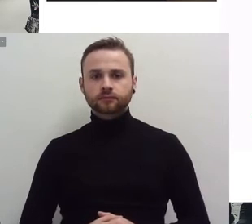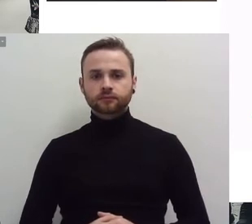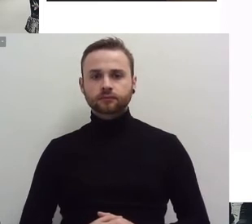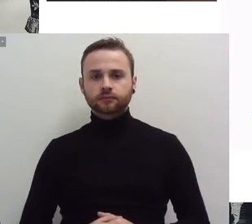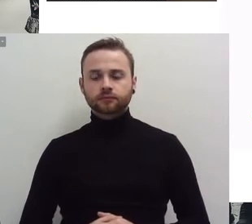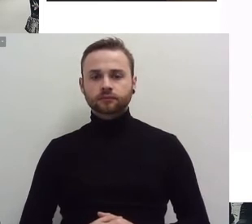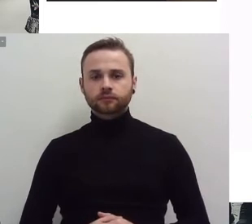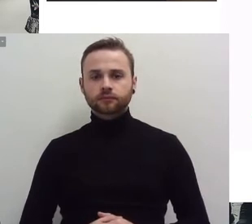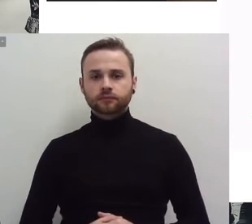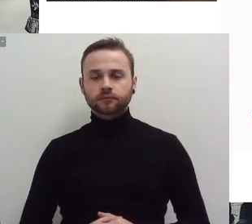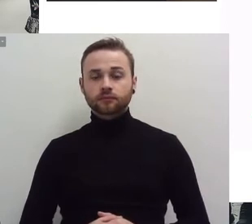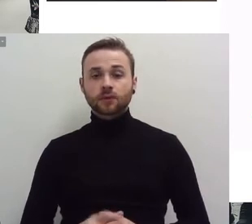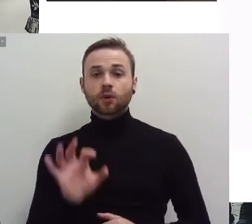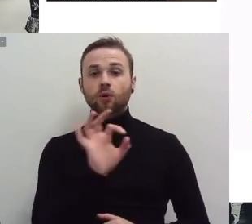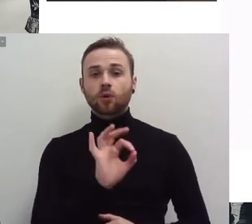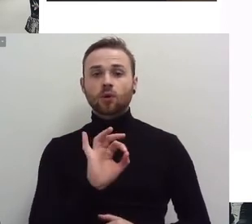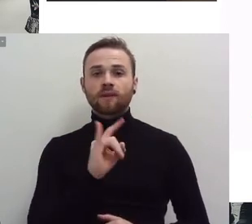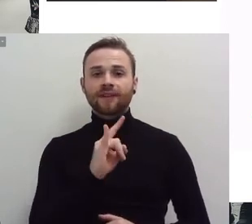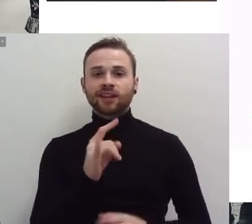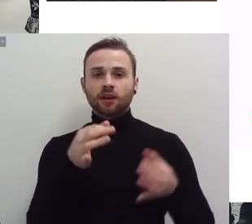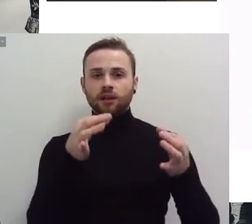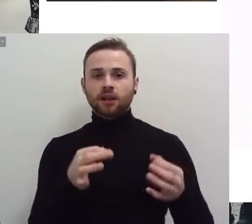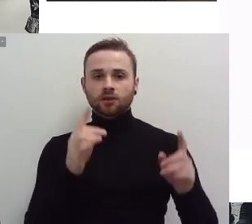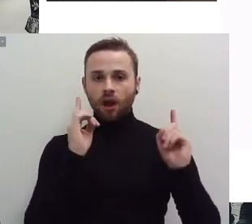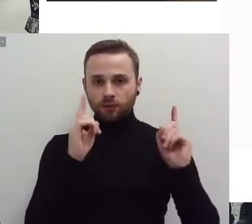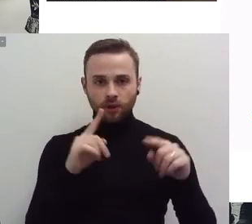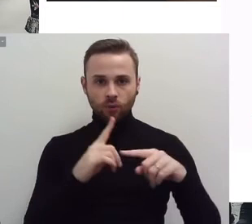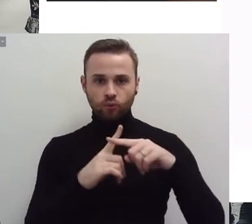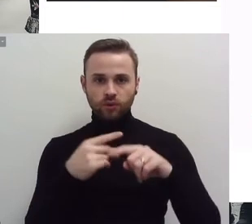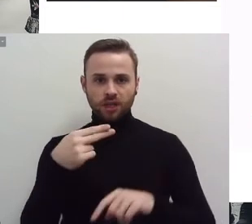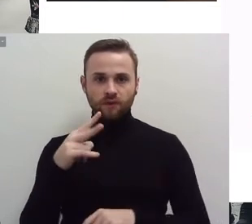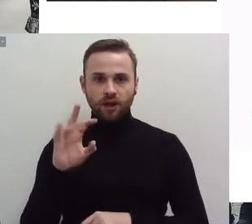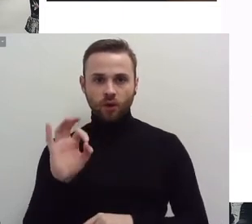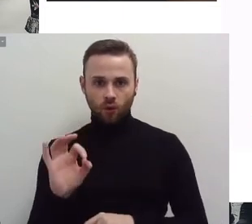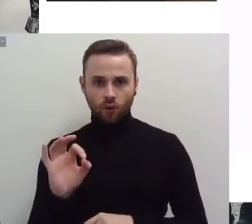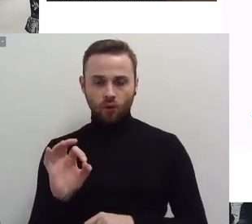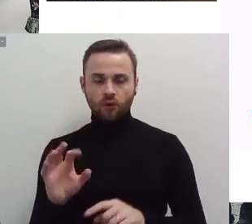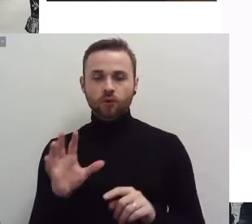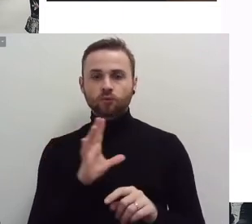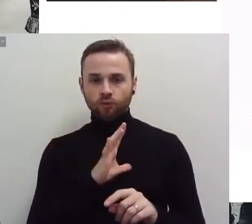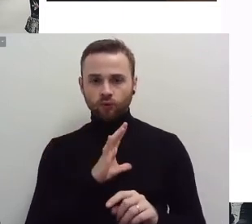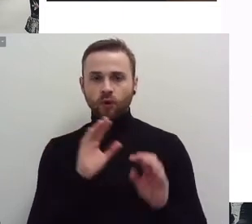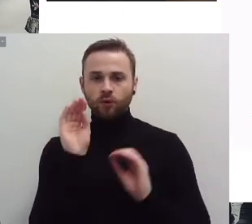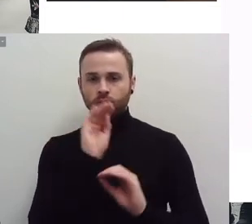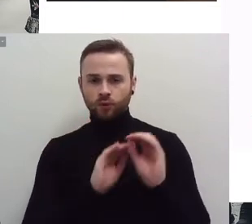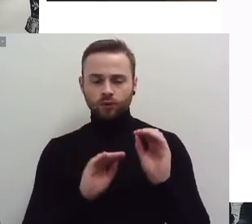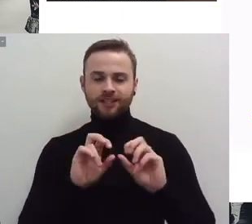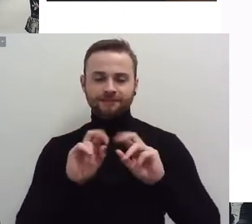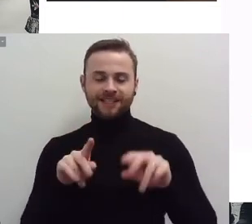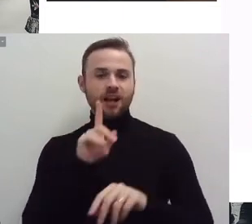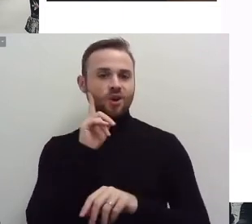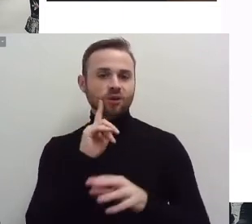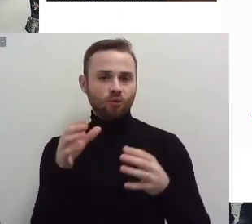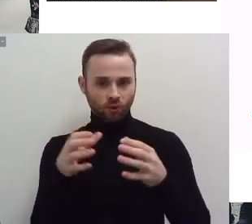Survivors. And Survivors' aim is to bring together young people who want to make